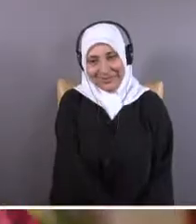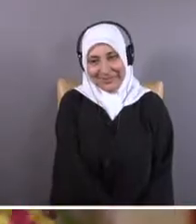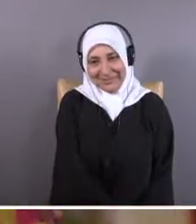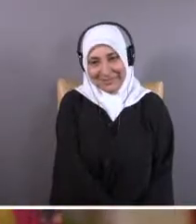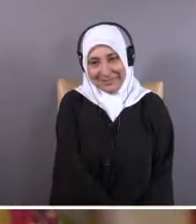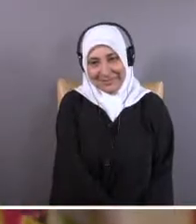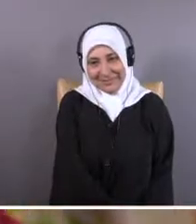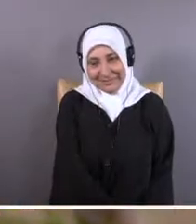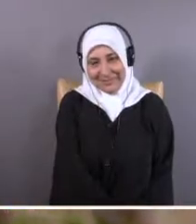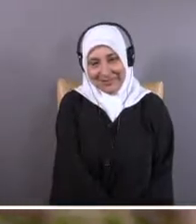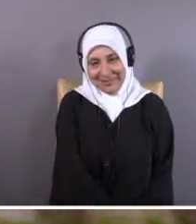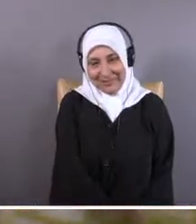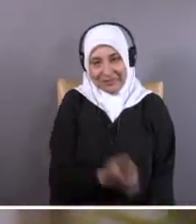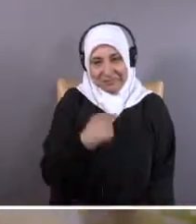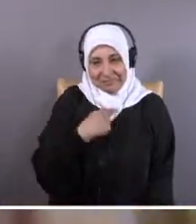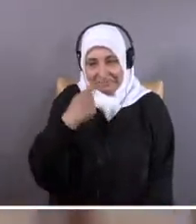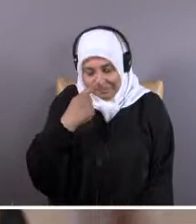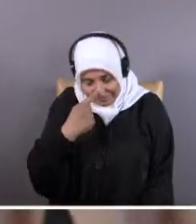Humility.